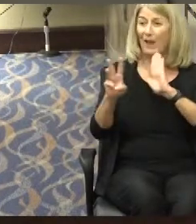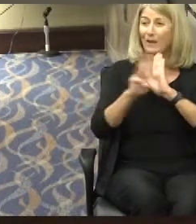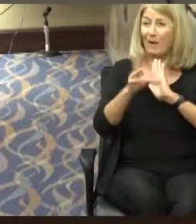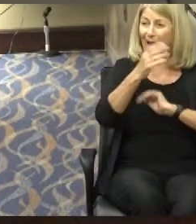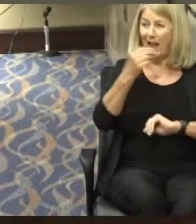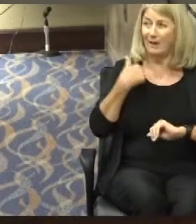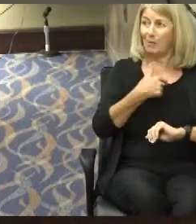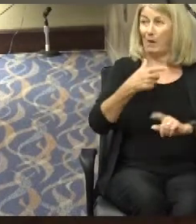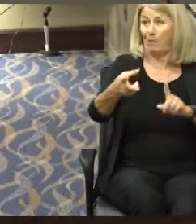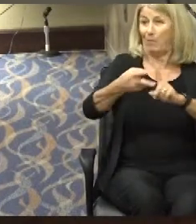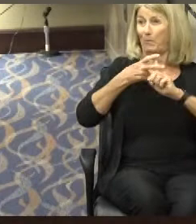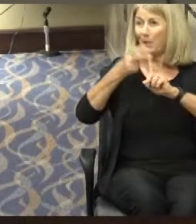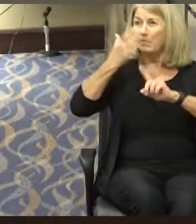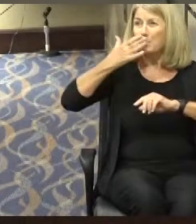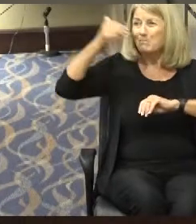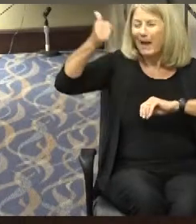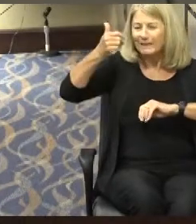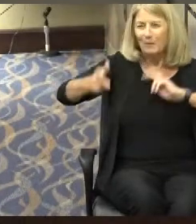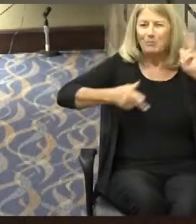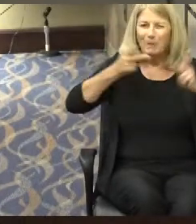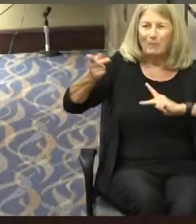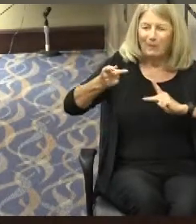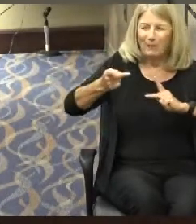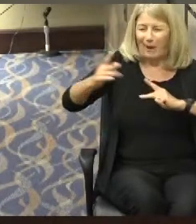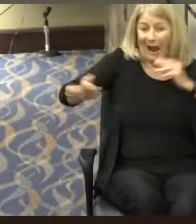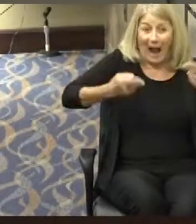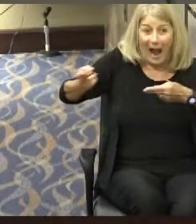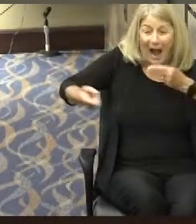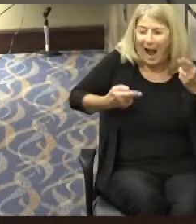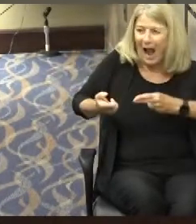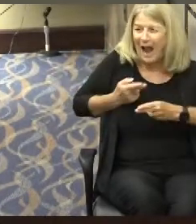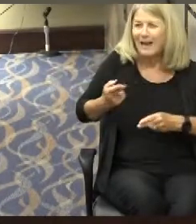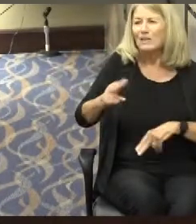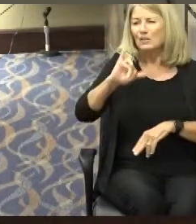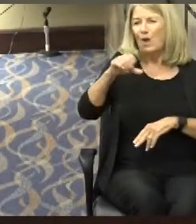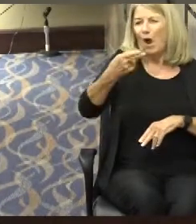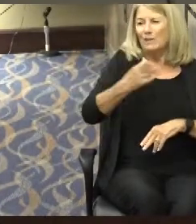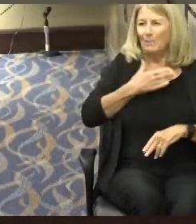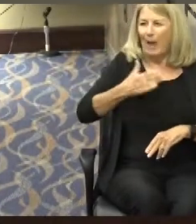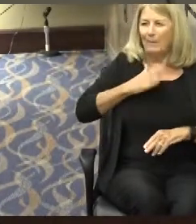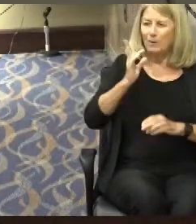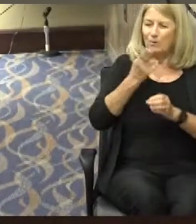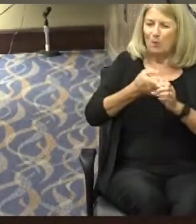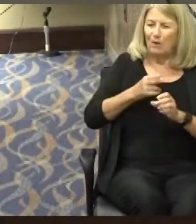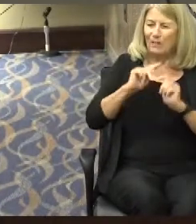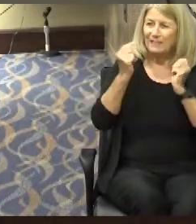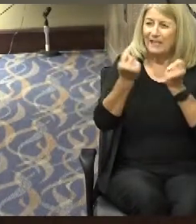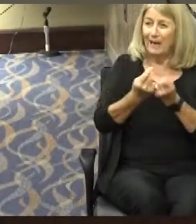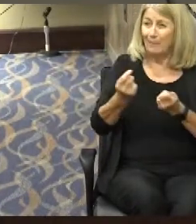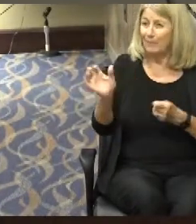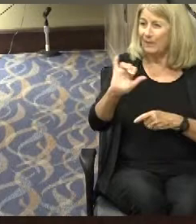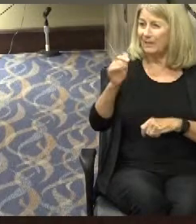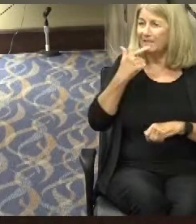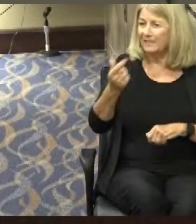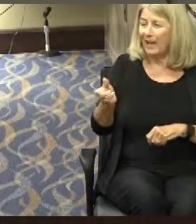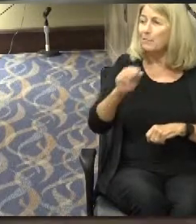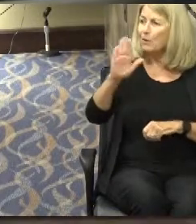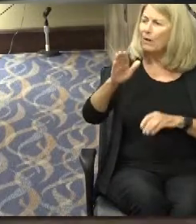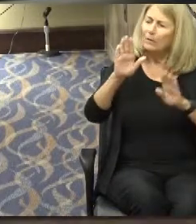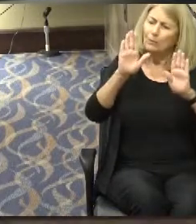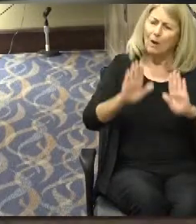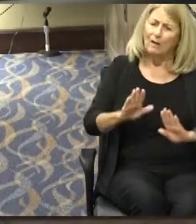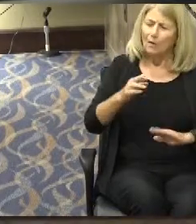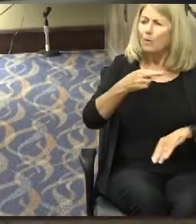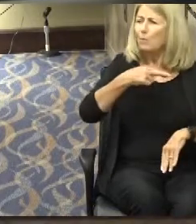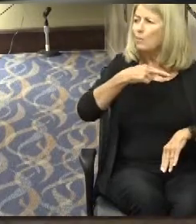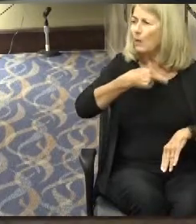our community's best and brightest. Jennifer and Josh, so excited y'all are joining the team. No, like the same. You guys already have a great reputation in the community, and